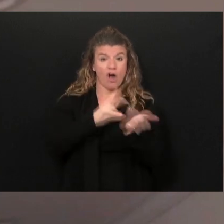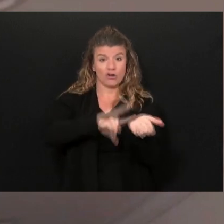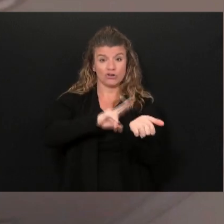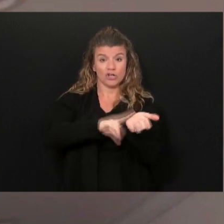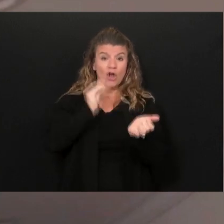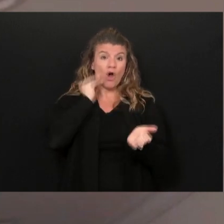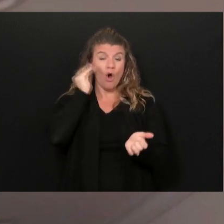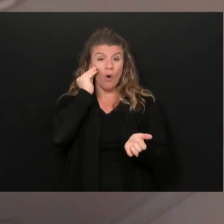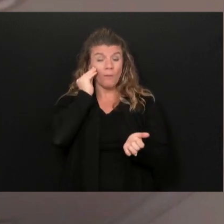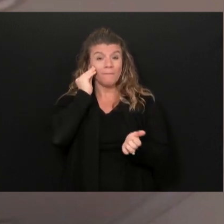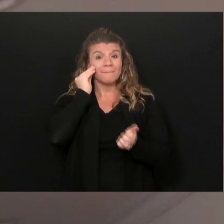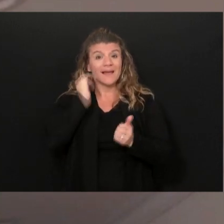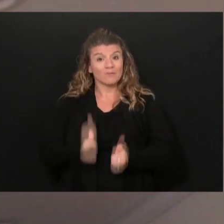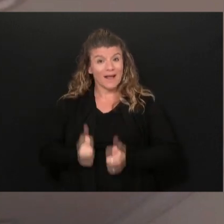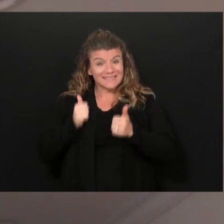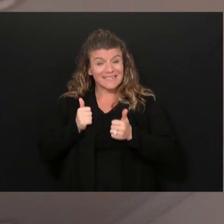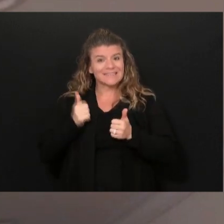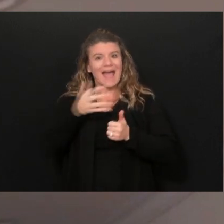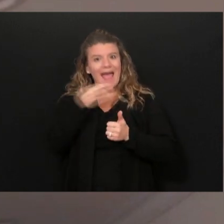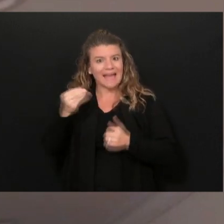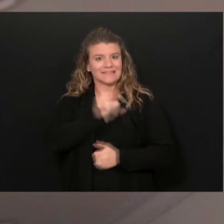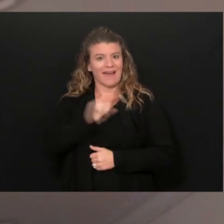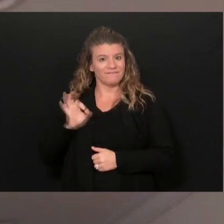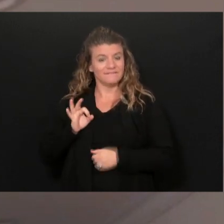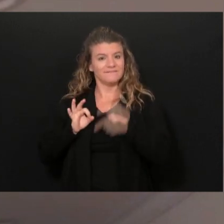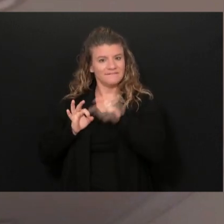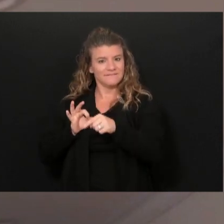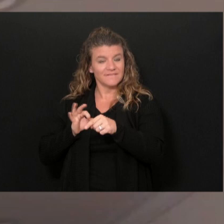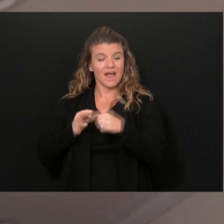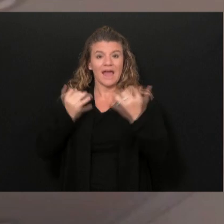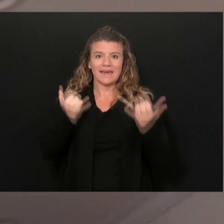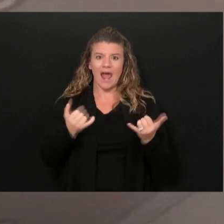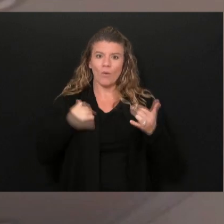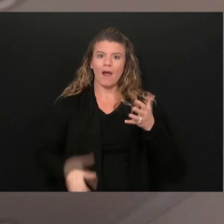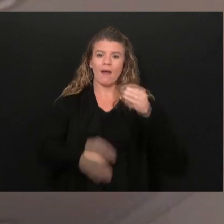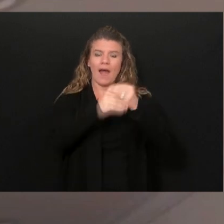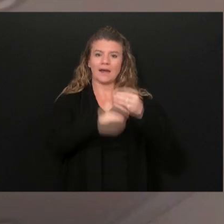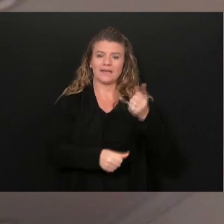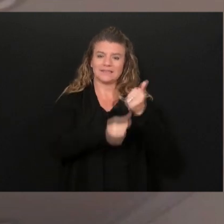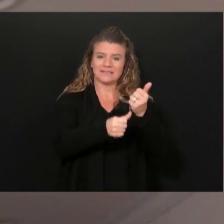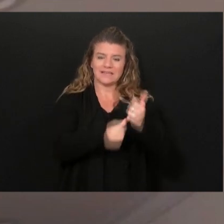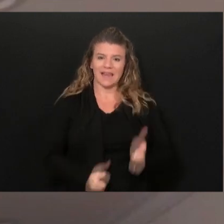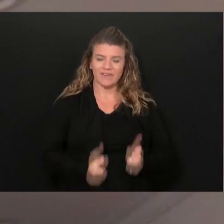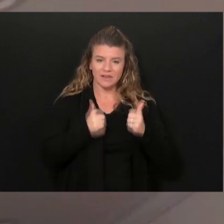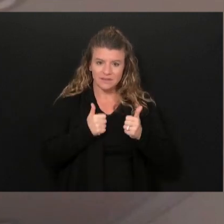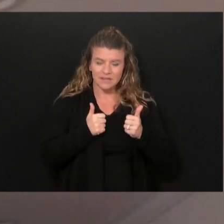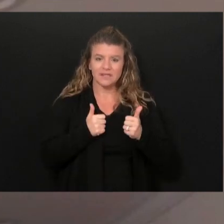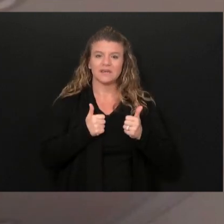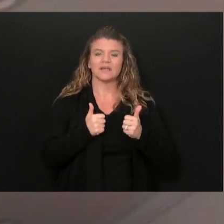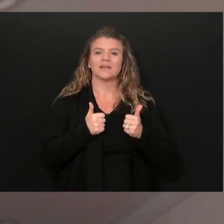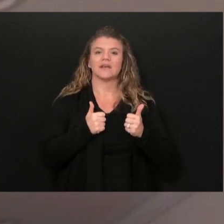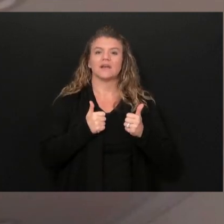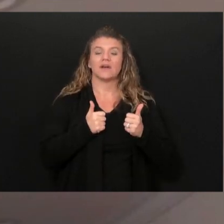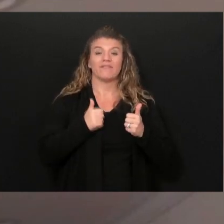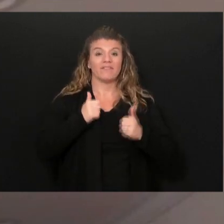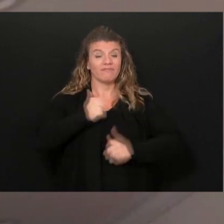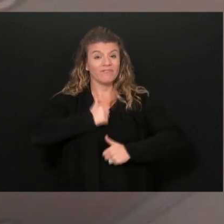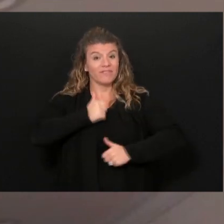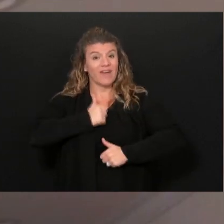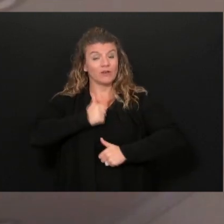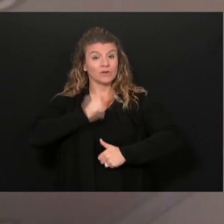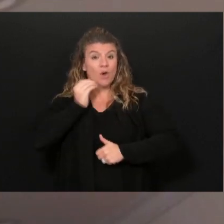residents and staff. You know, we're now looking at assisted living. We've looked at veterans'